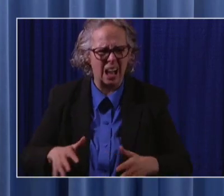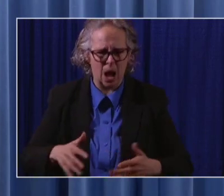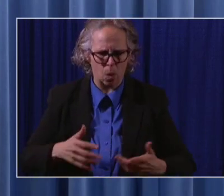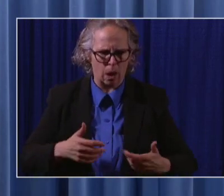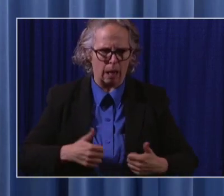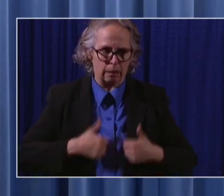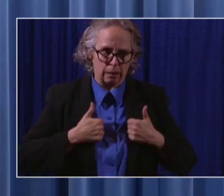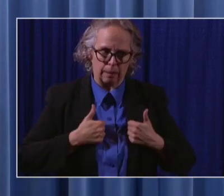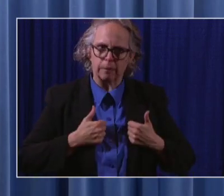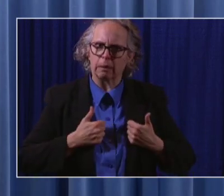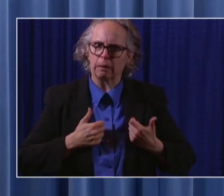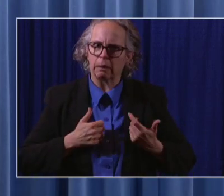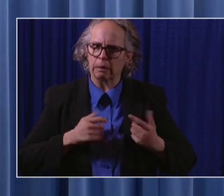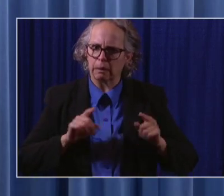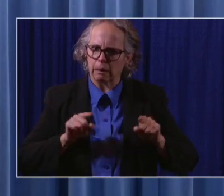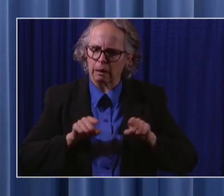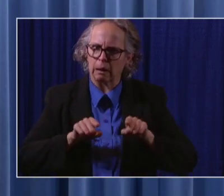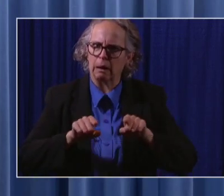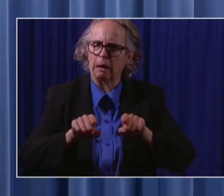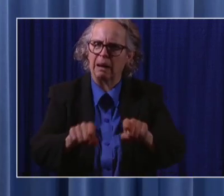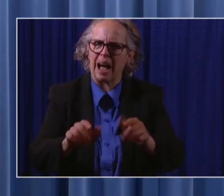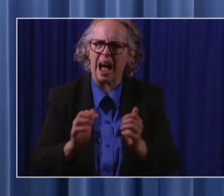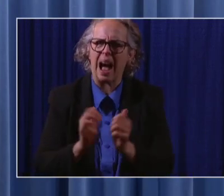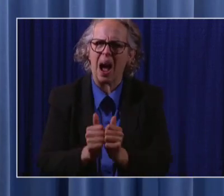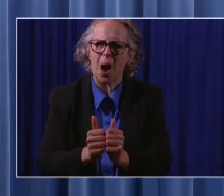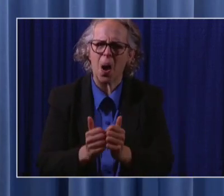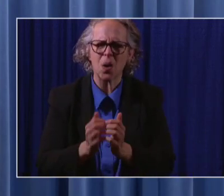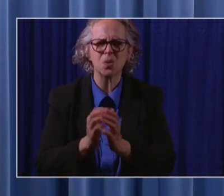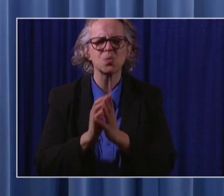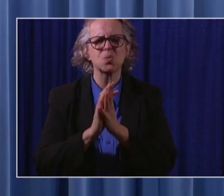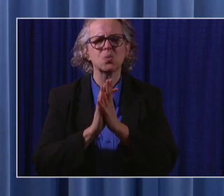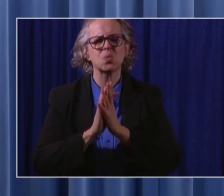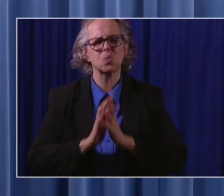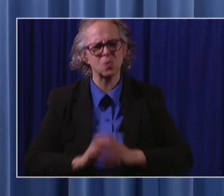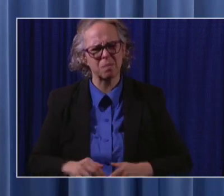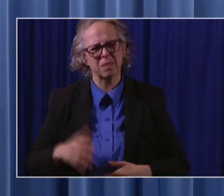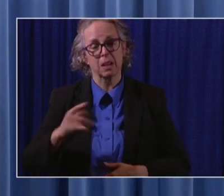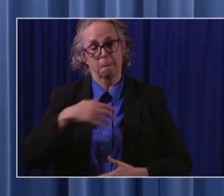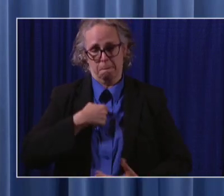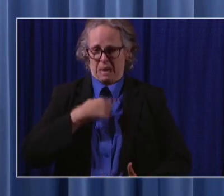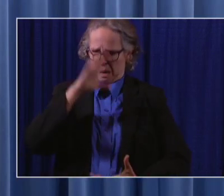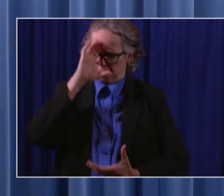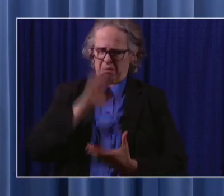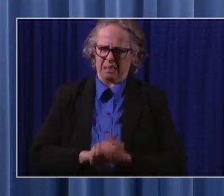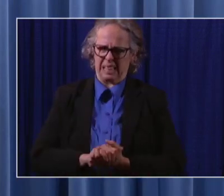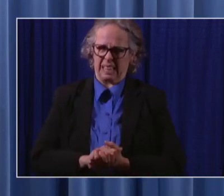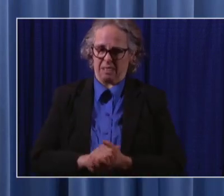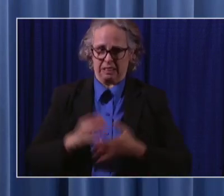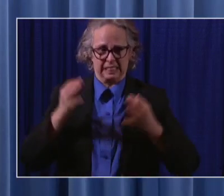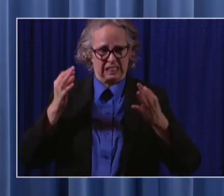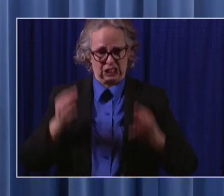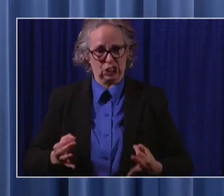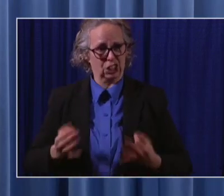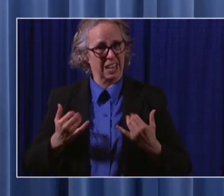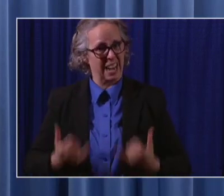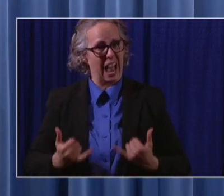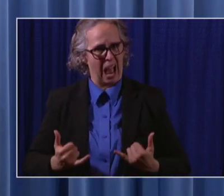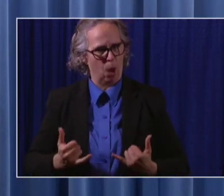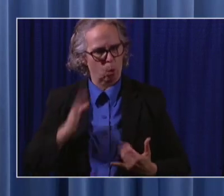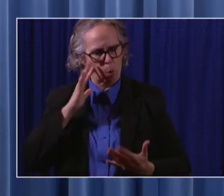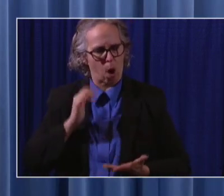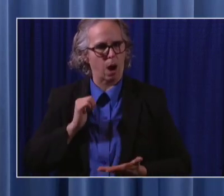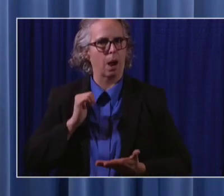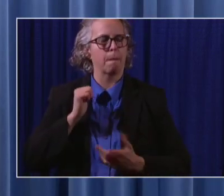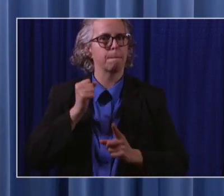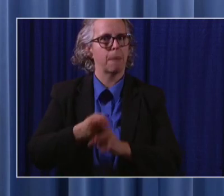what we do in the next several weeks will determine what school looks like in the fall. Schools want to have some certainty,